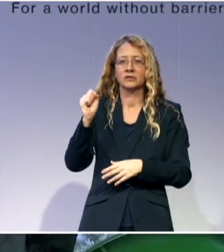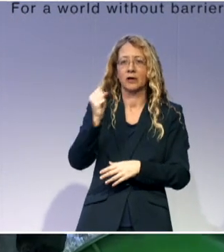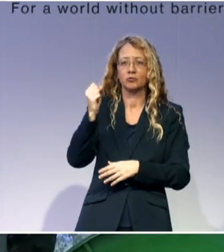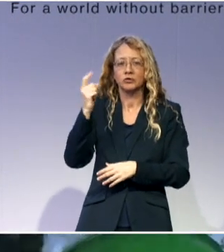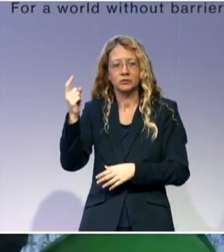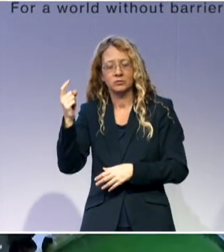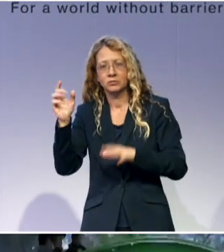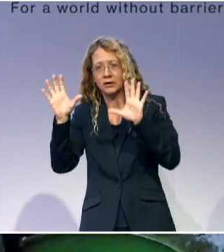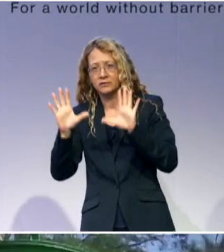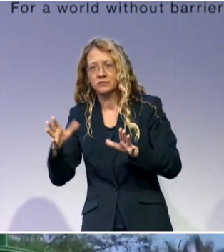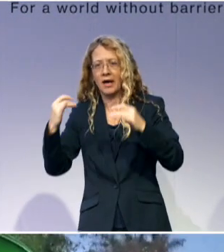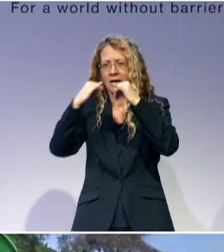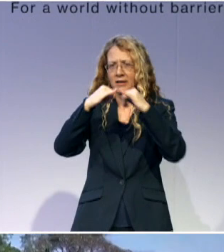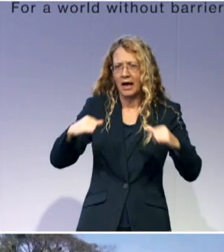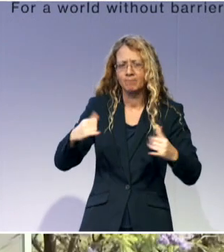social activities.